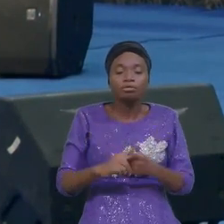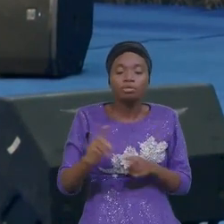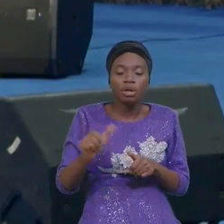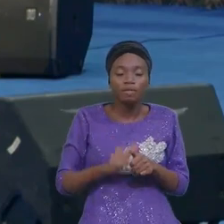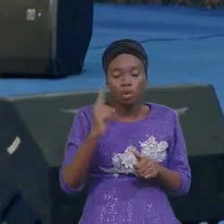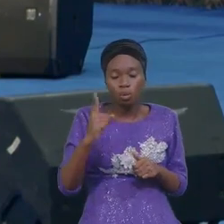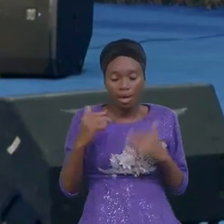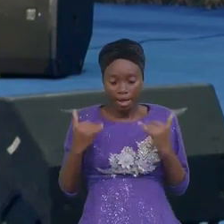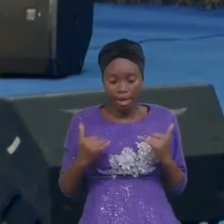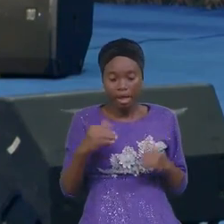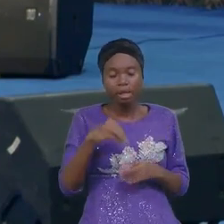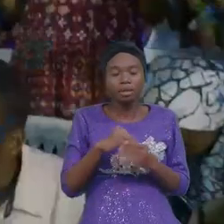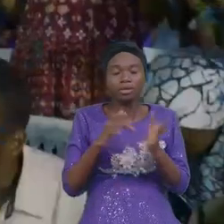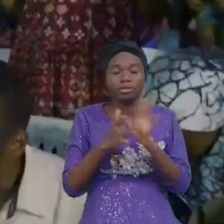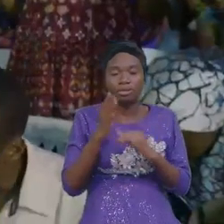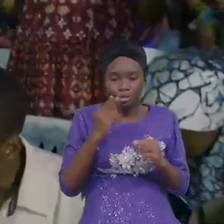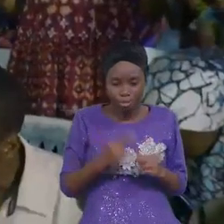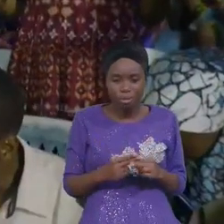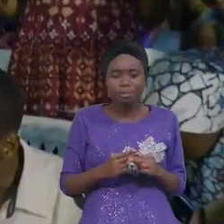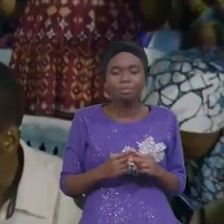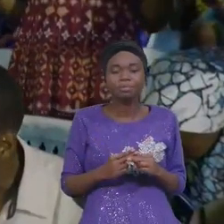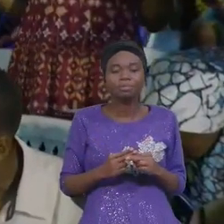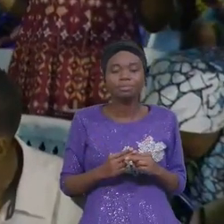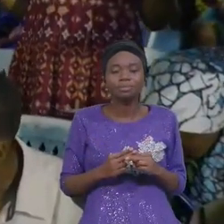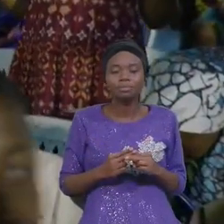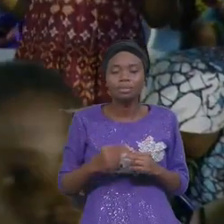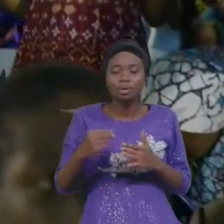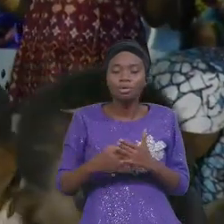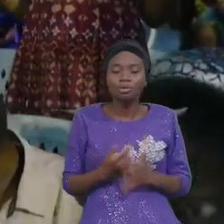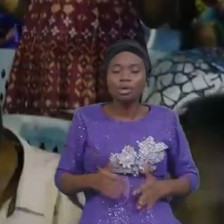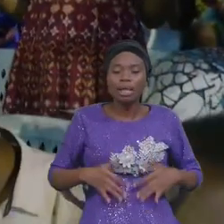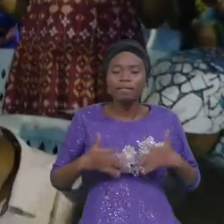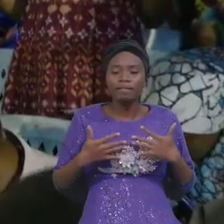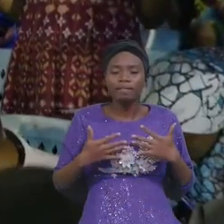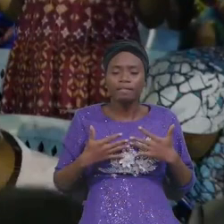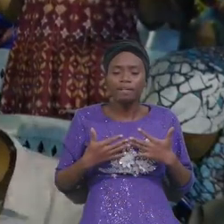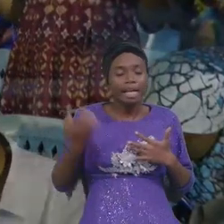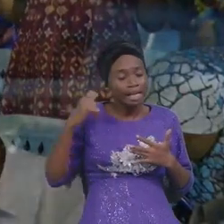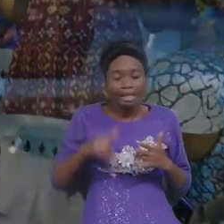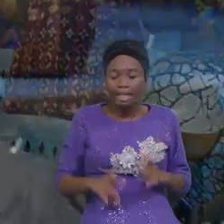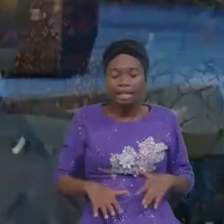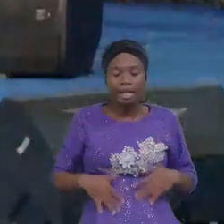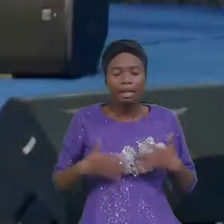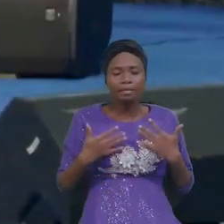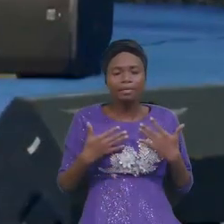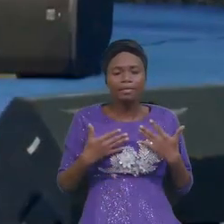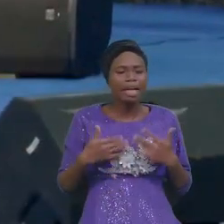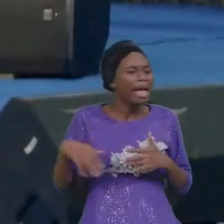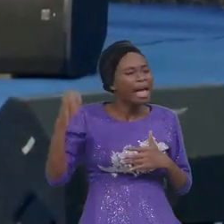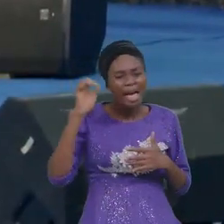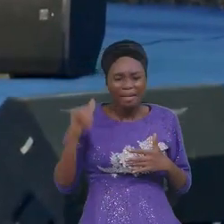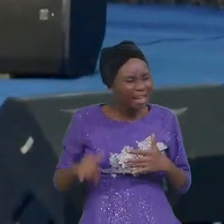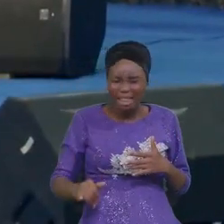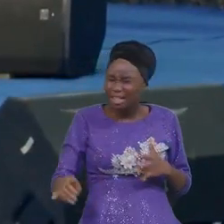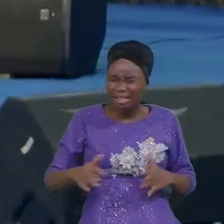now in Jesus' name. New life, eternal life, everlasting